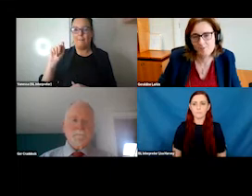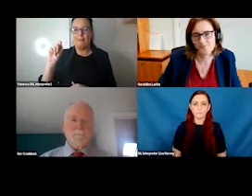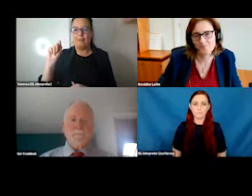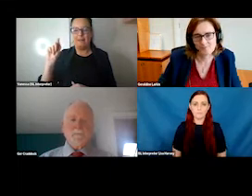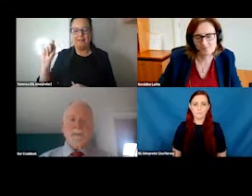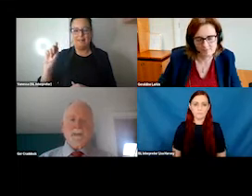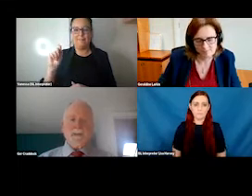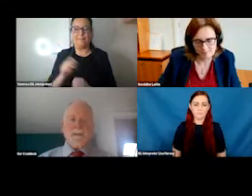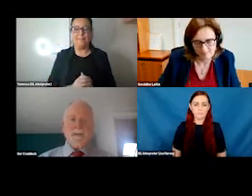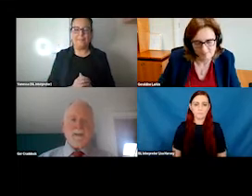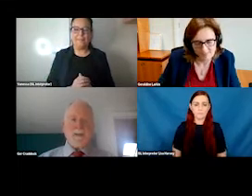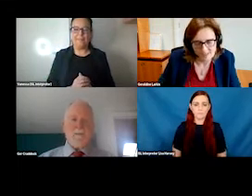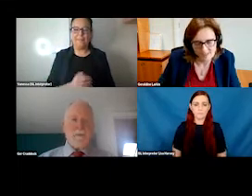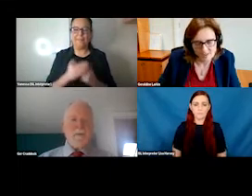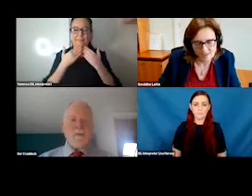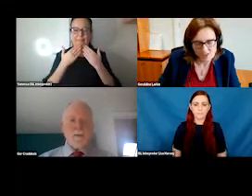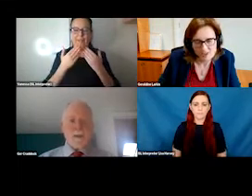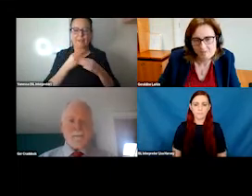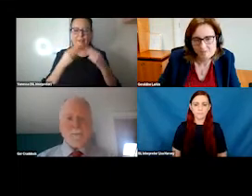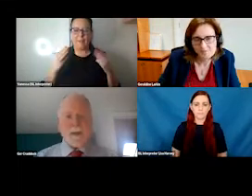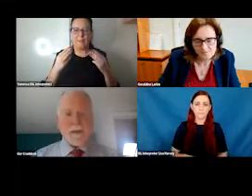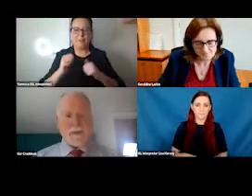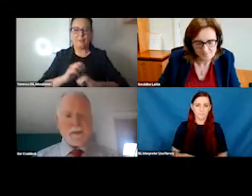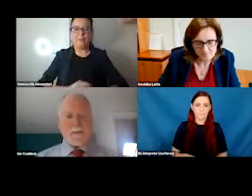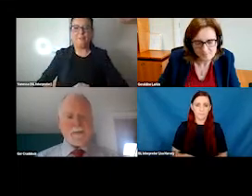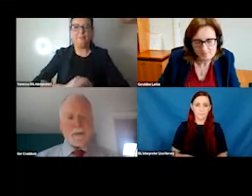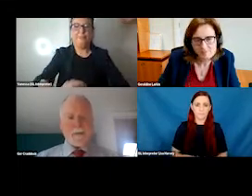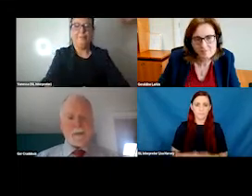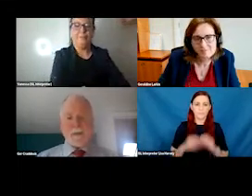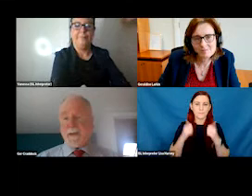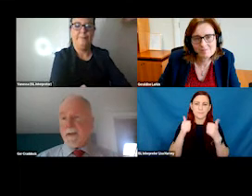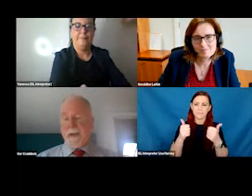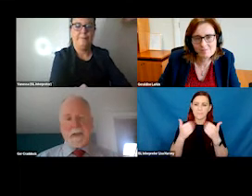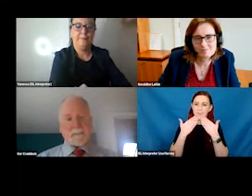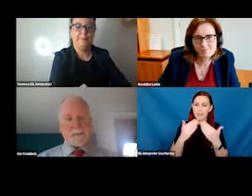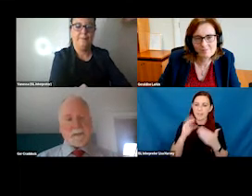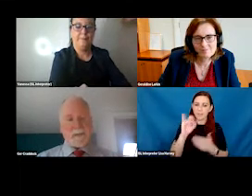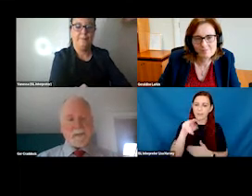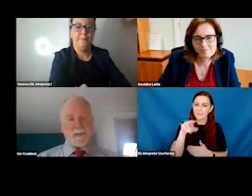to you. Thank you very much, Geraldine, and for the